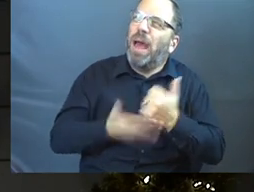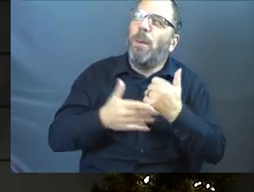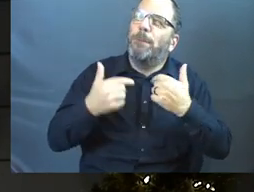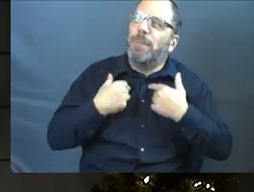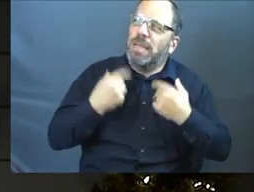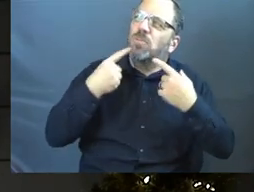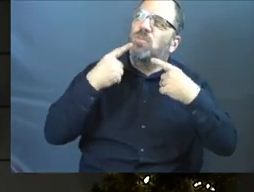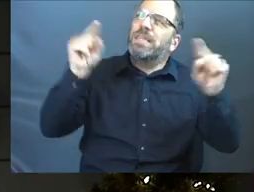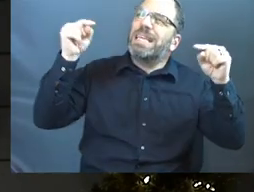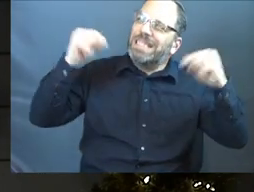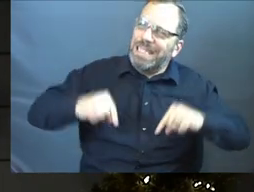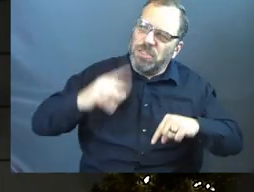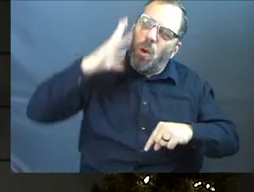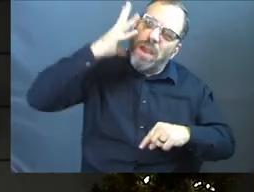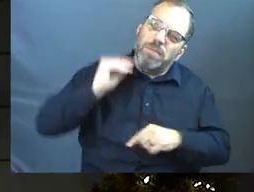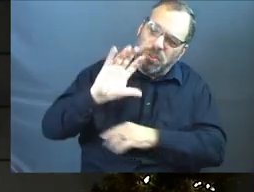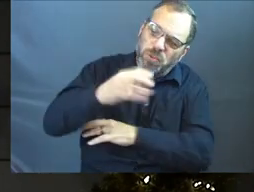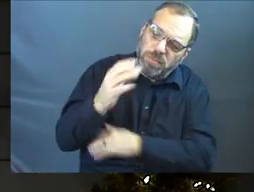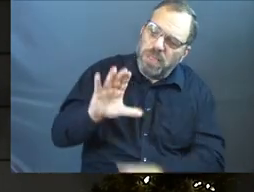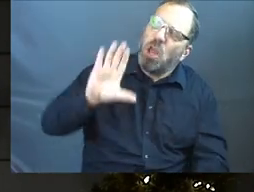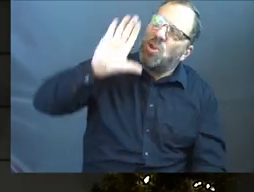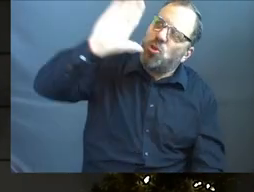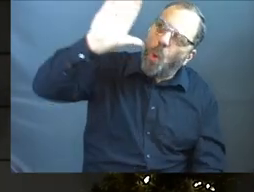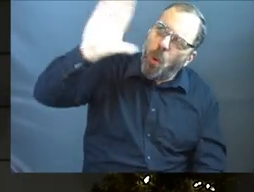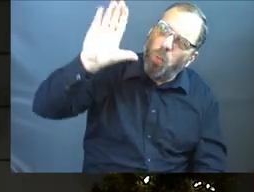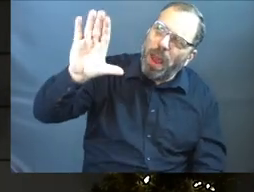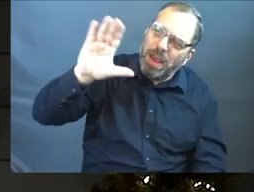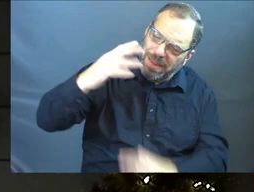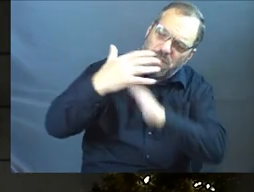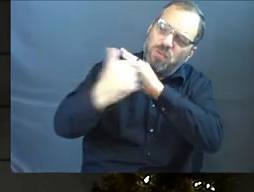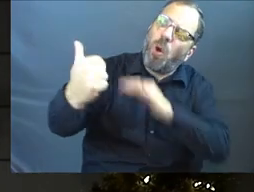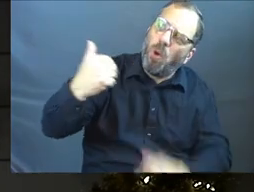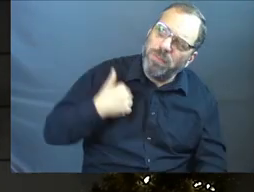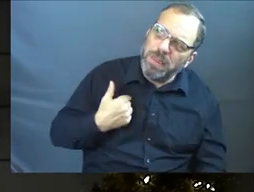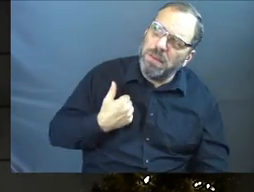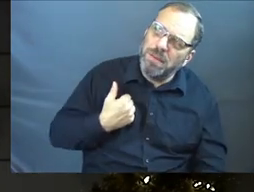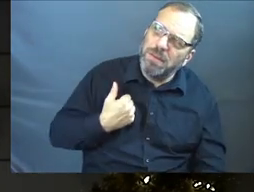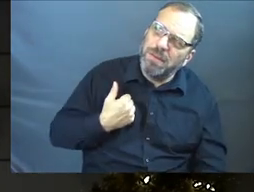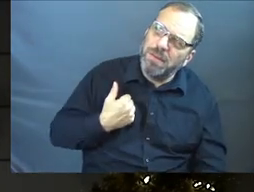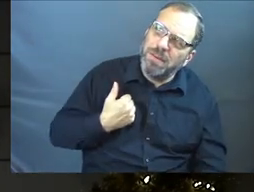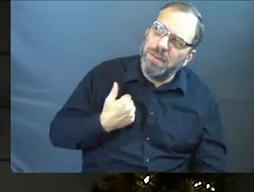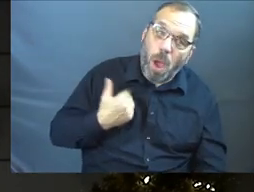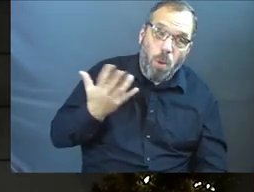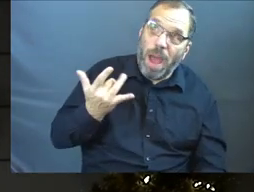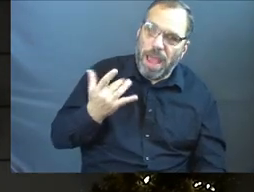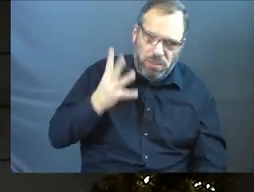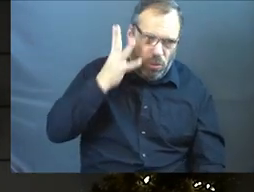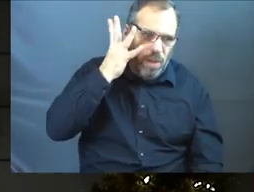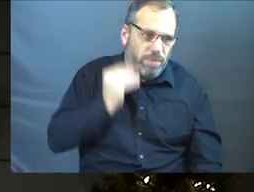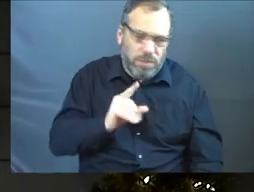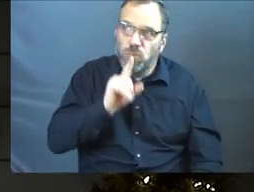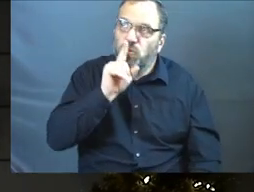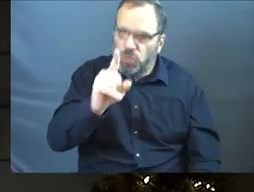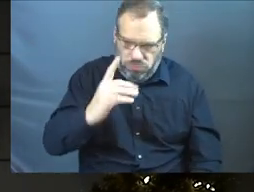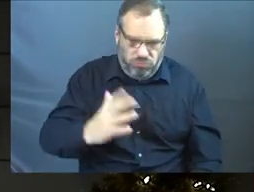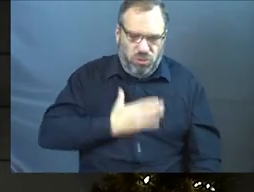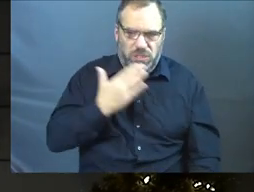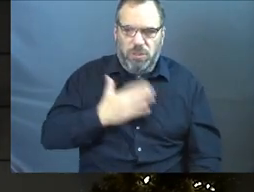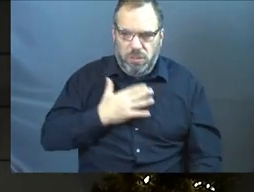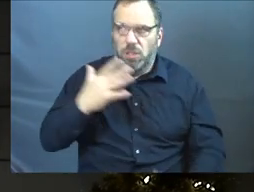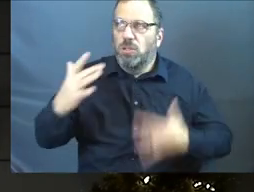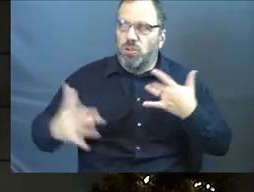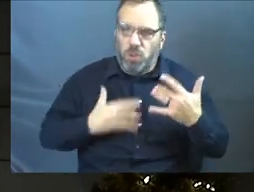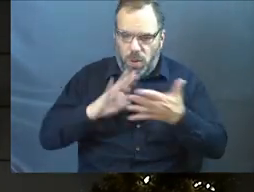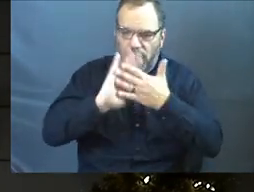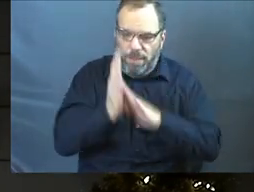this budget work so that I can experience Christmas the way that you intended me to, that you've called me to, so I can experience real cheer and joy and